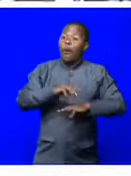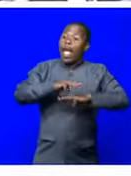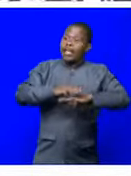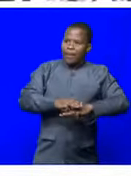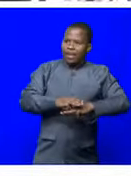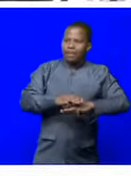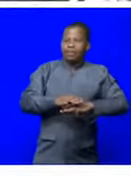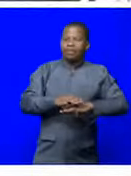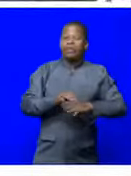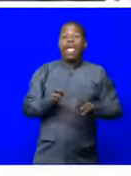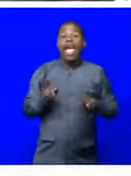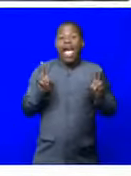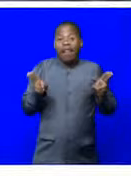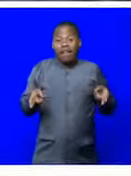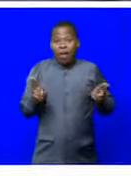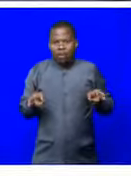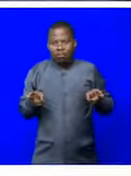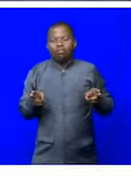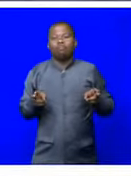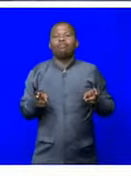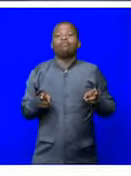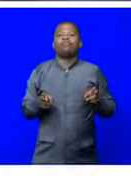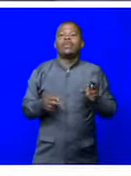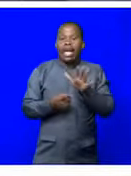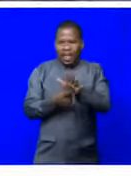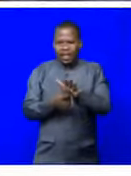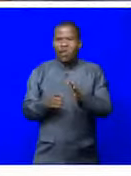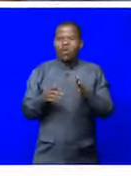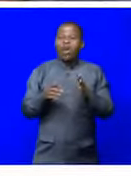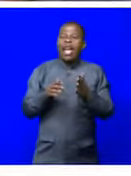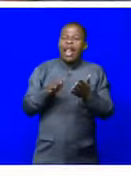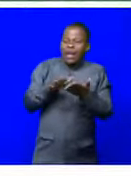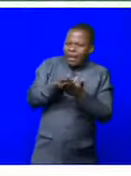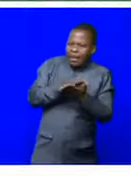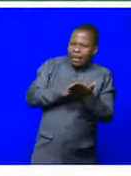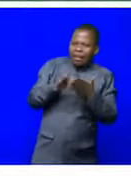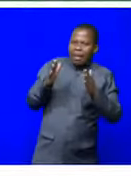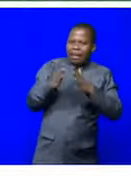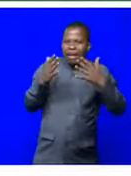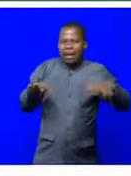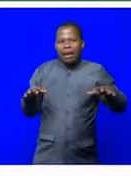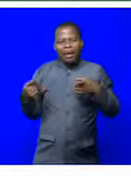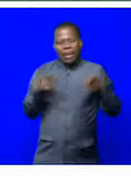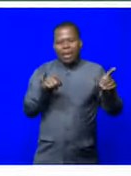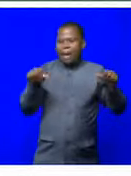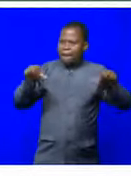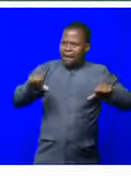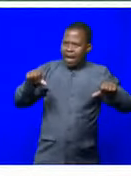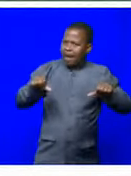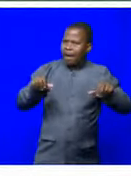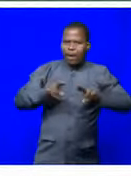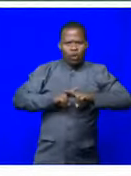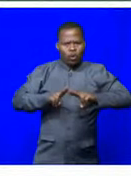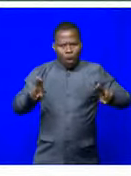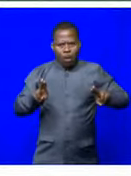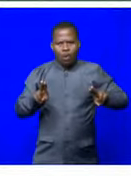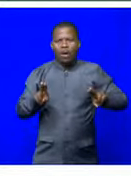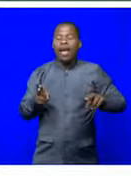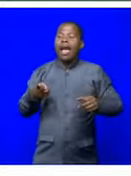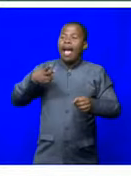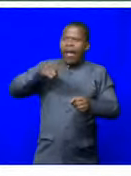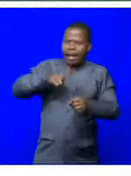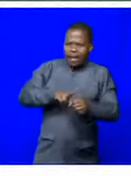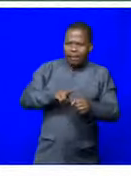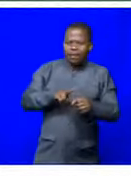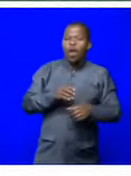tindzaba letiphathelene nekulahlwa kabi kwetibi yinvo labatayisebenda kanjalo naleyo yekucinisekisa